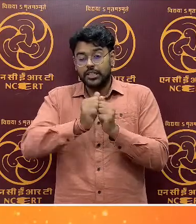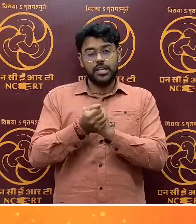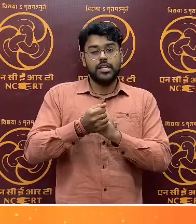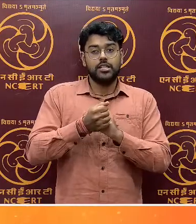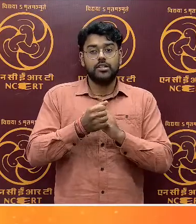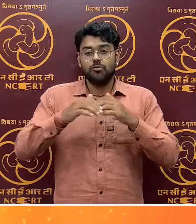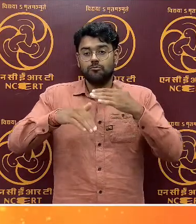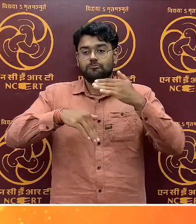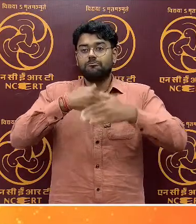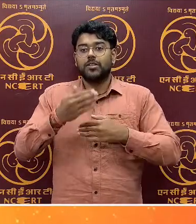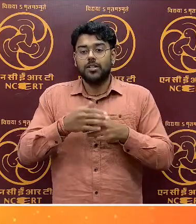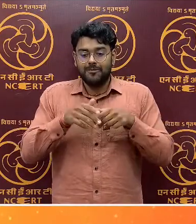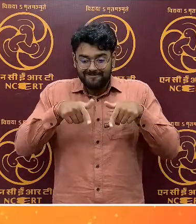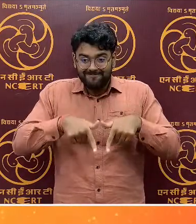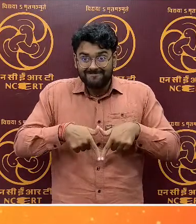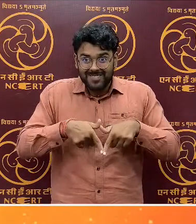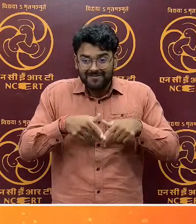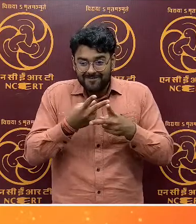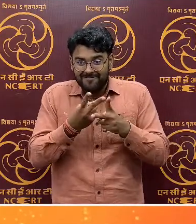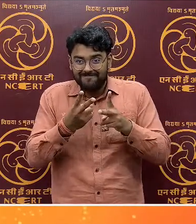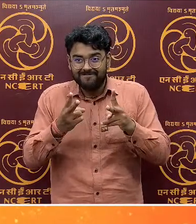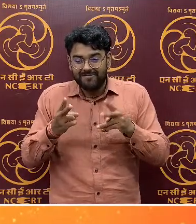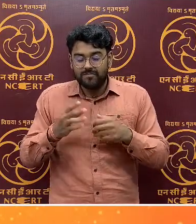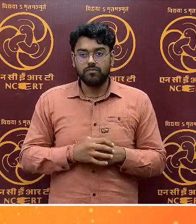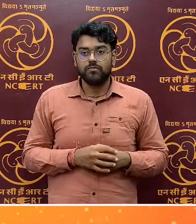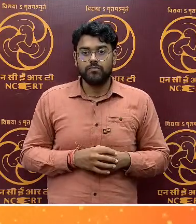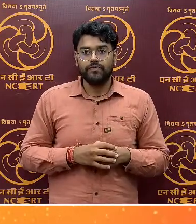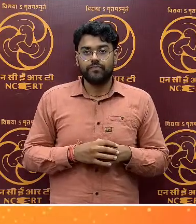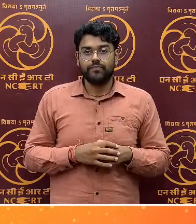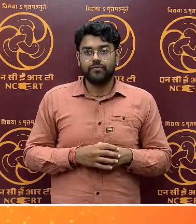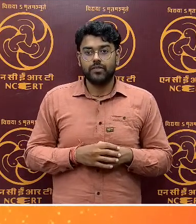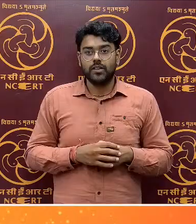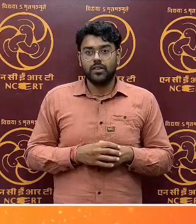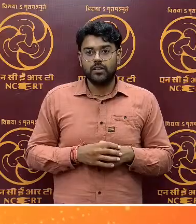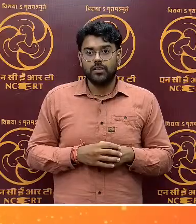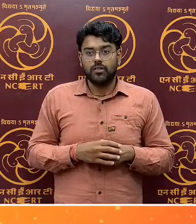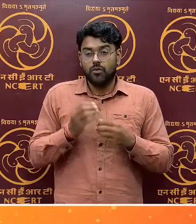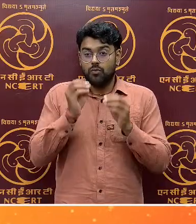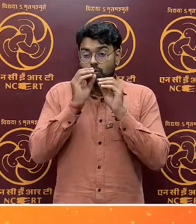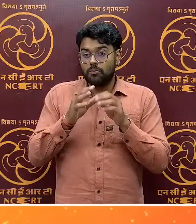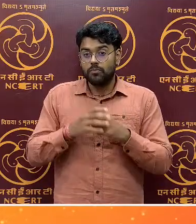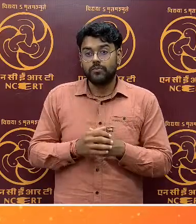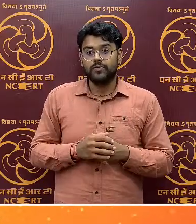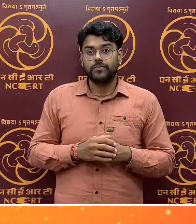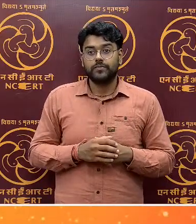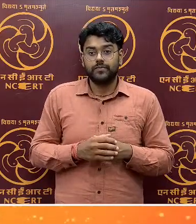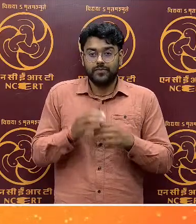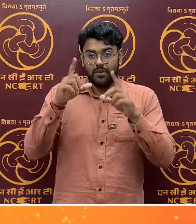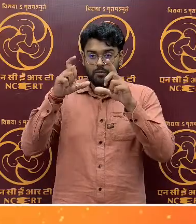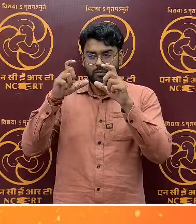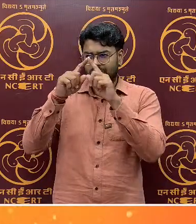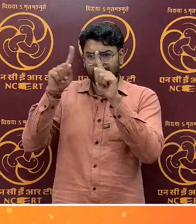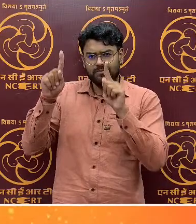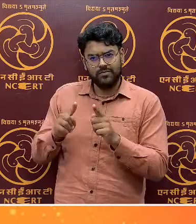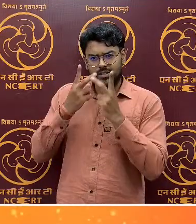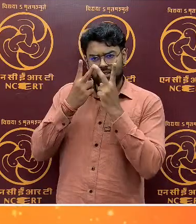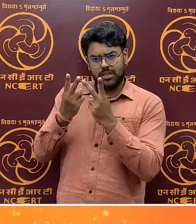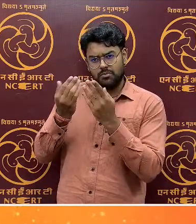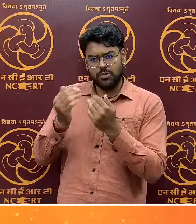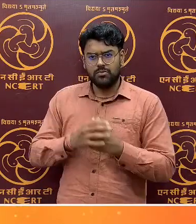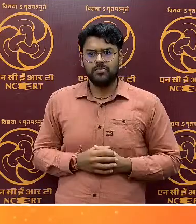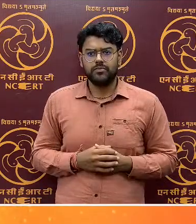morula and then blastocyst. All the information is given in this diagram. It is self-explanatory